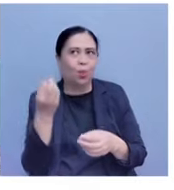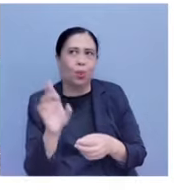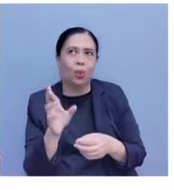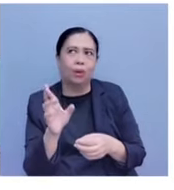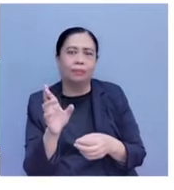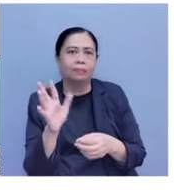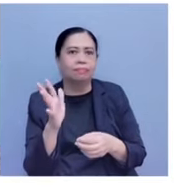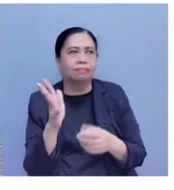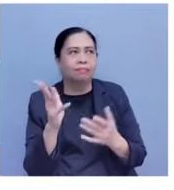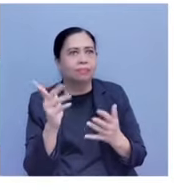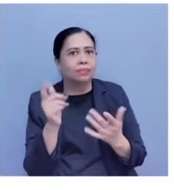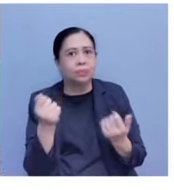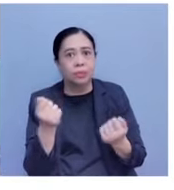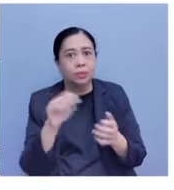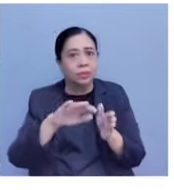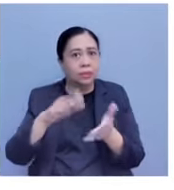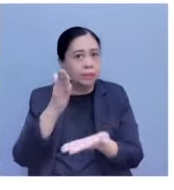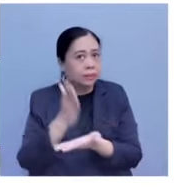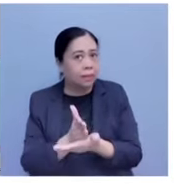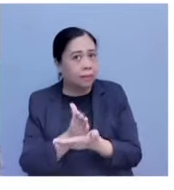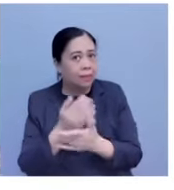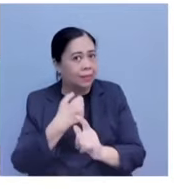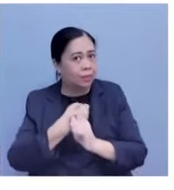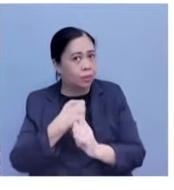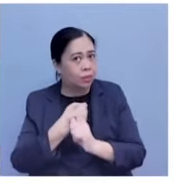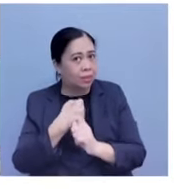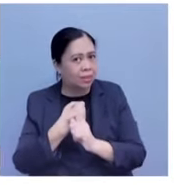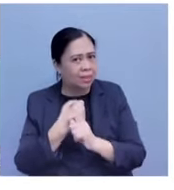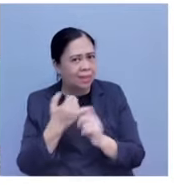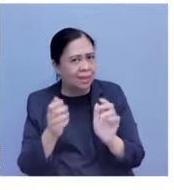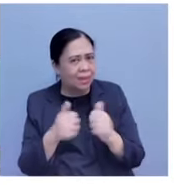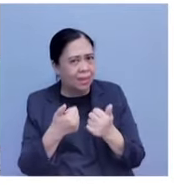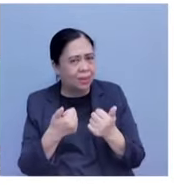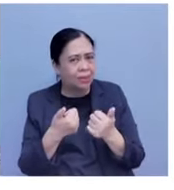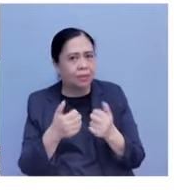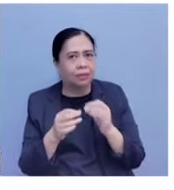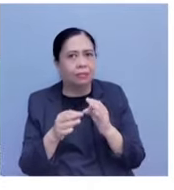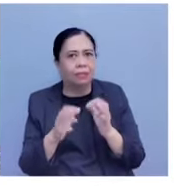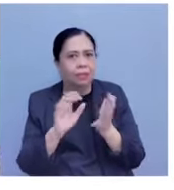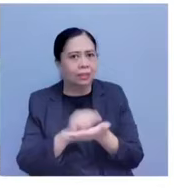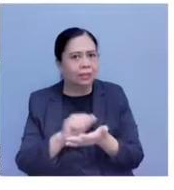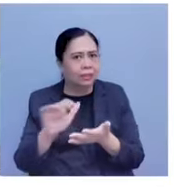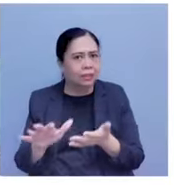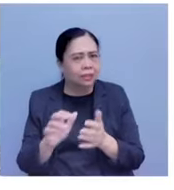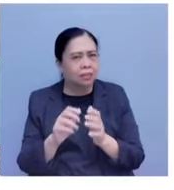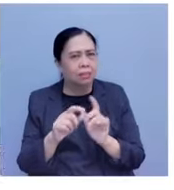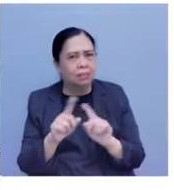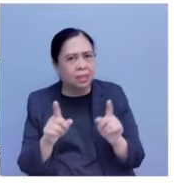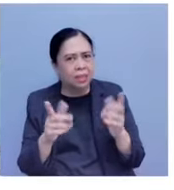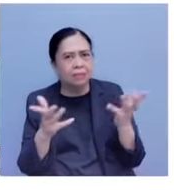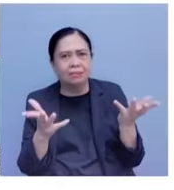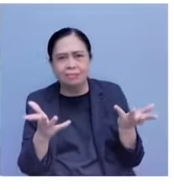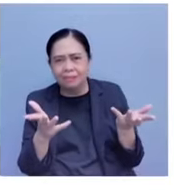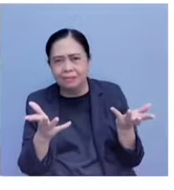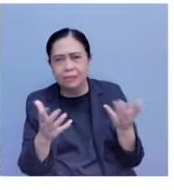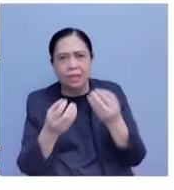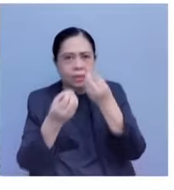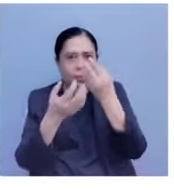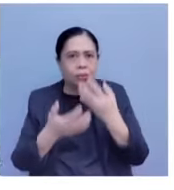or at least put a stop temporarily, if not permanently, on this. Talk to us